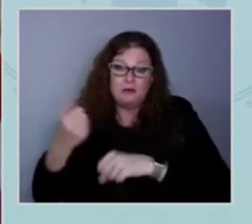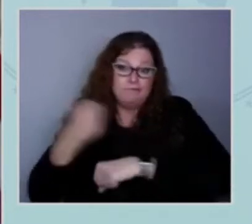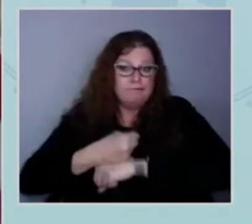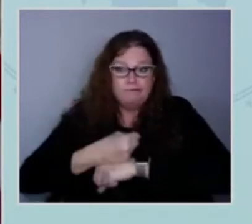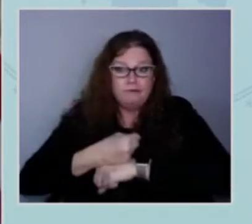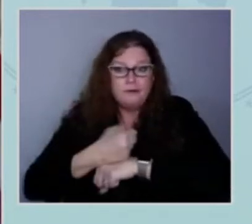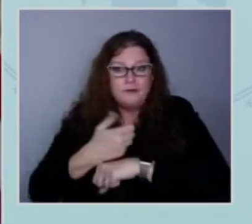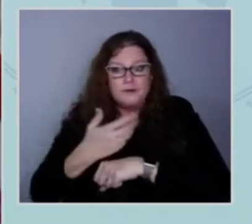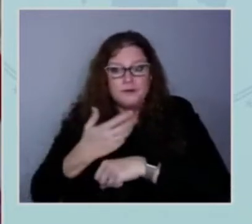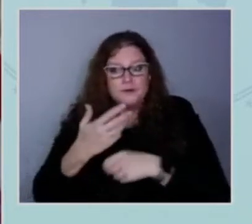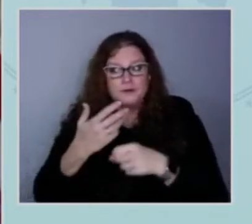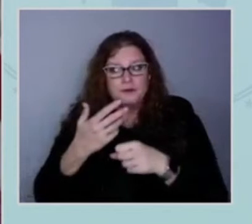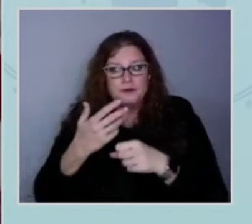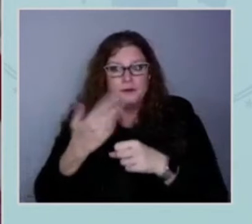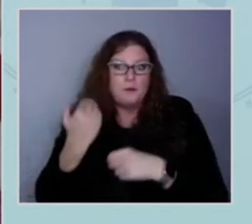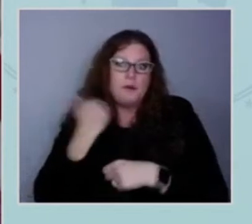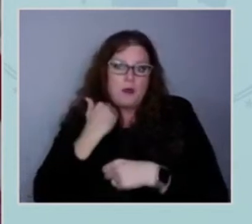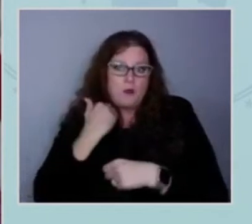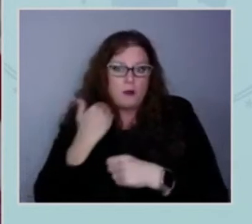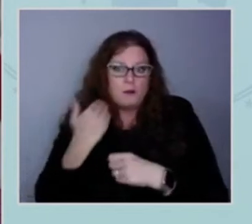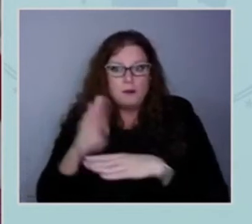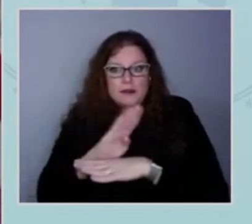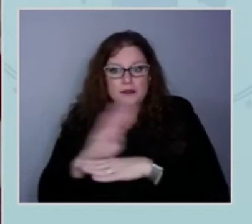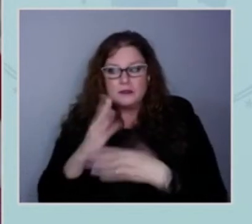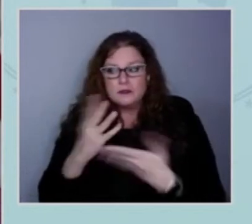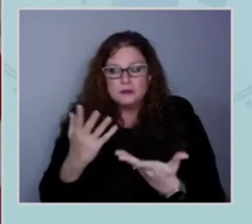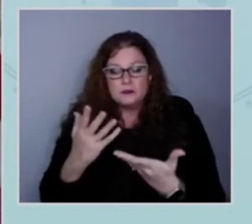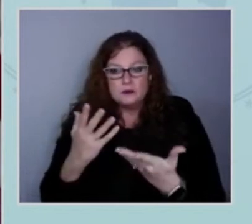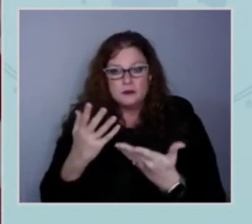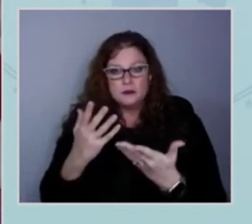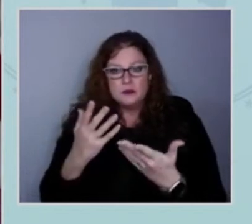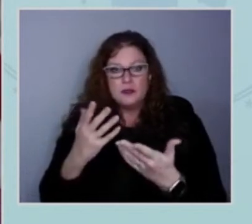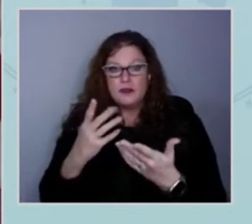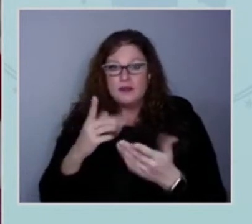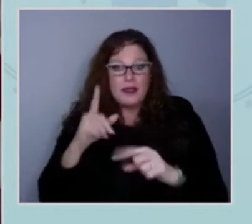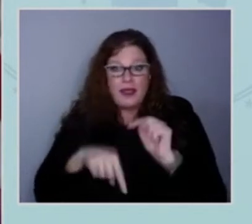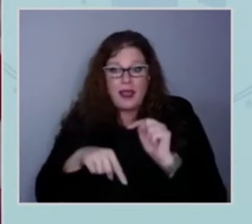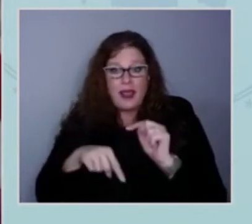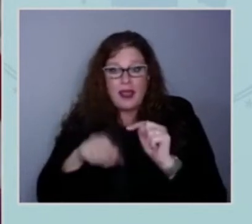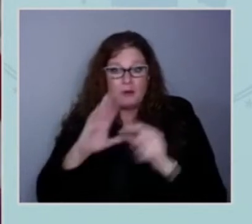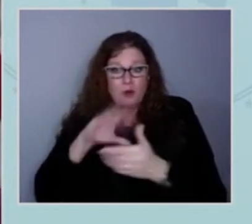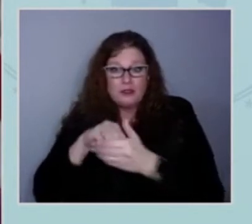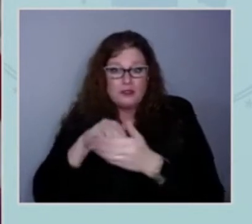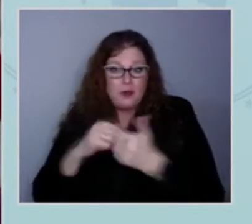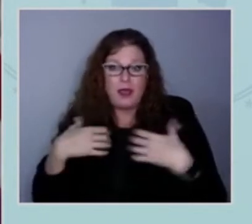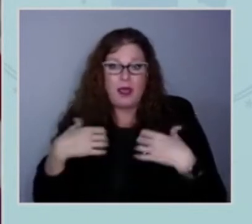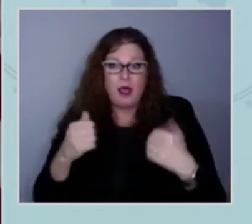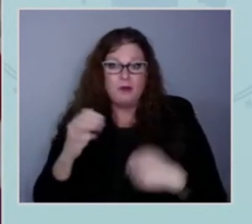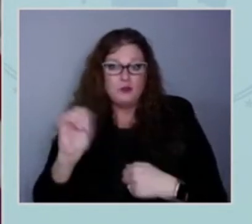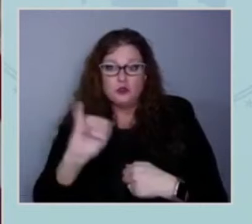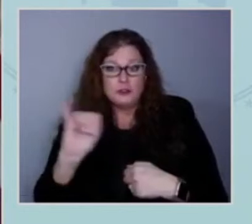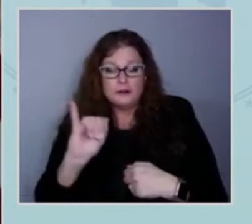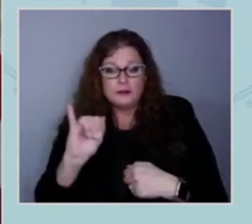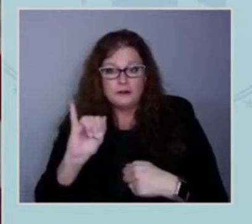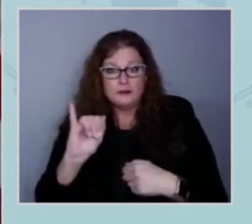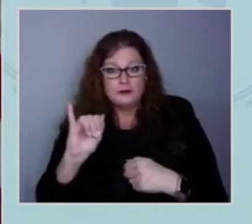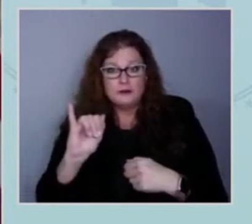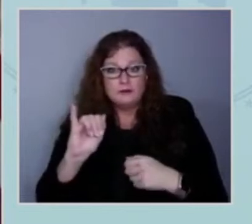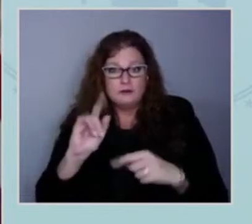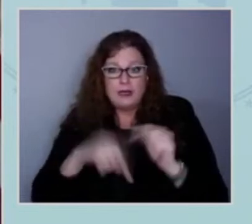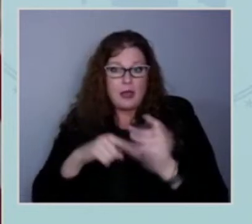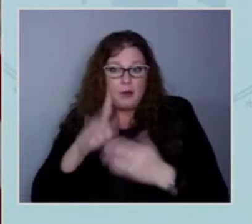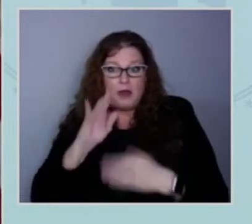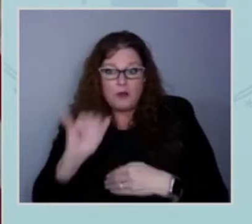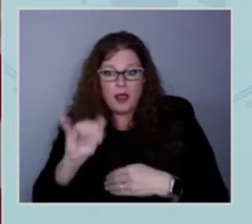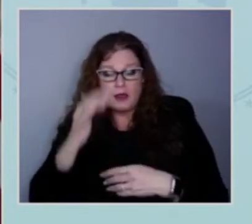the business can't pay anybody. The business is out of business. So it's basically bankrupt. So they're not able